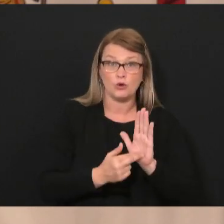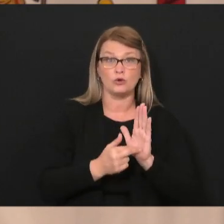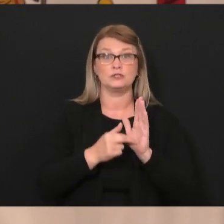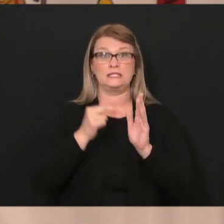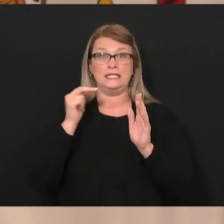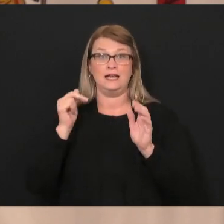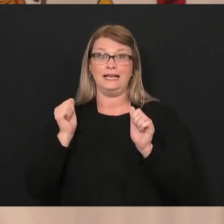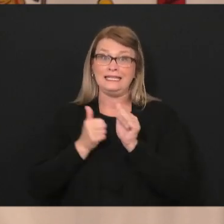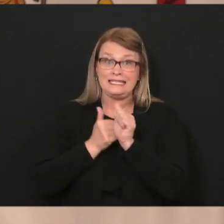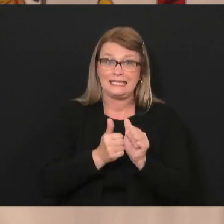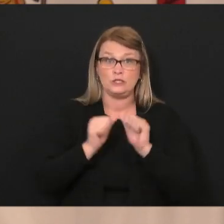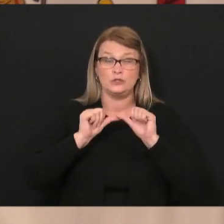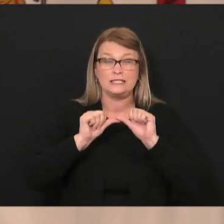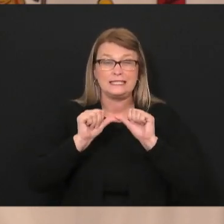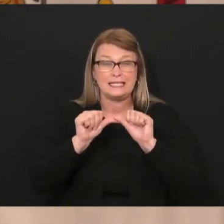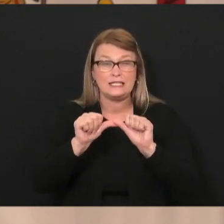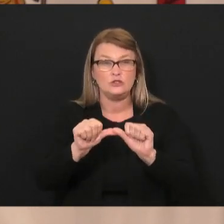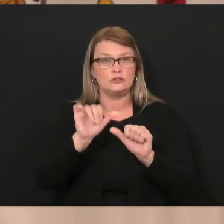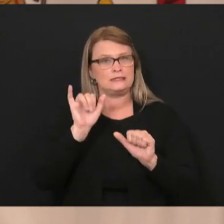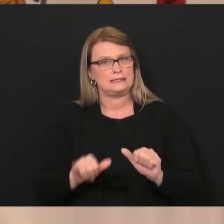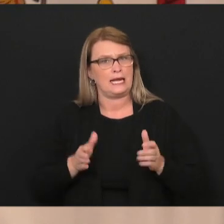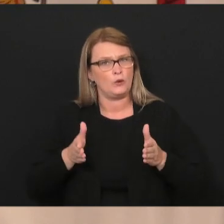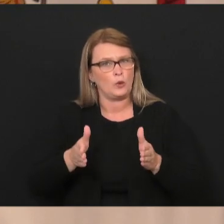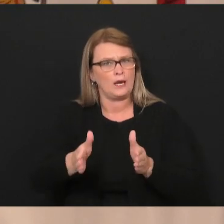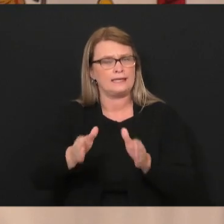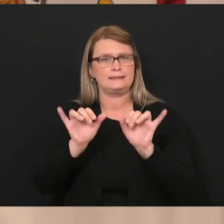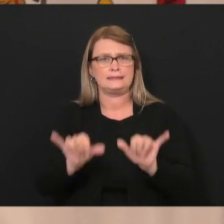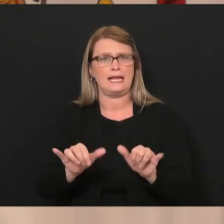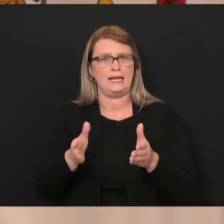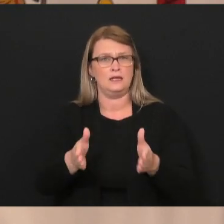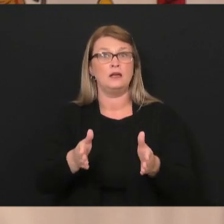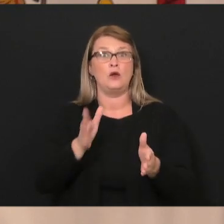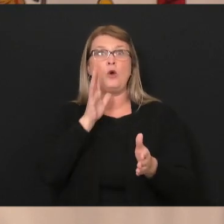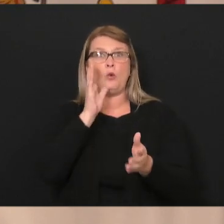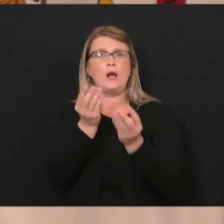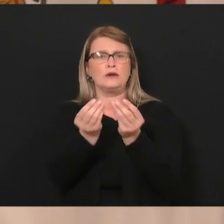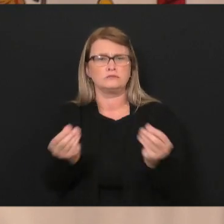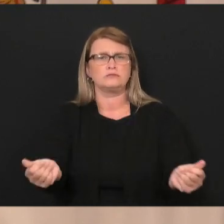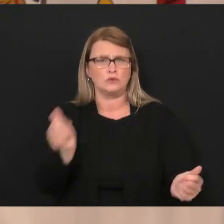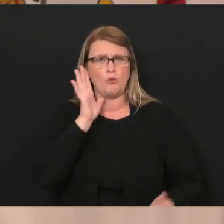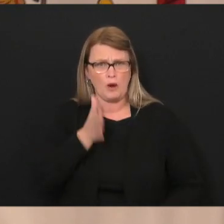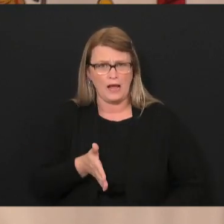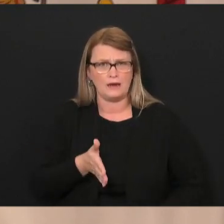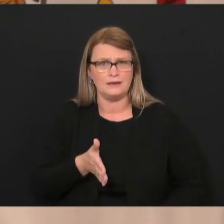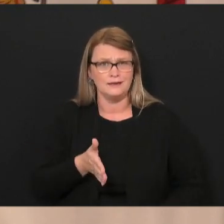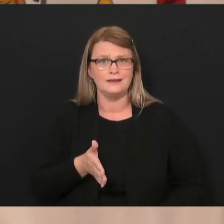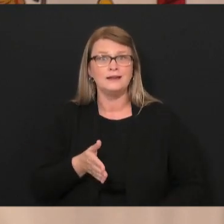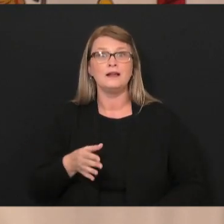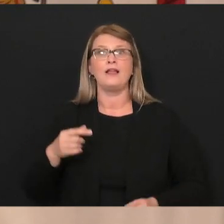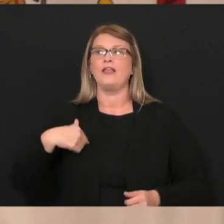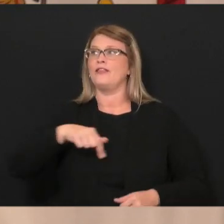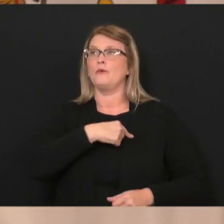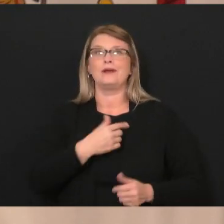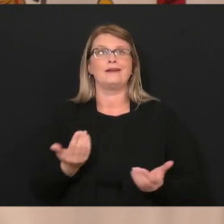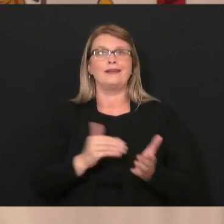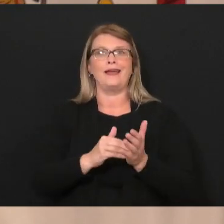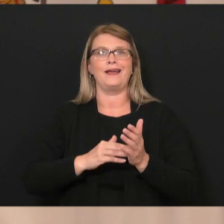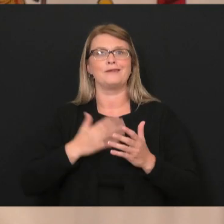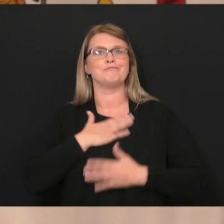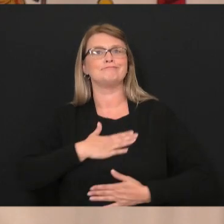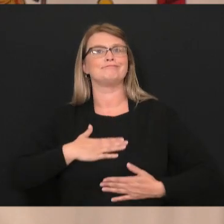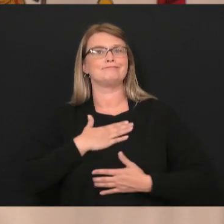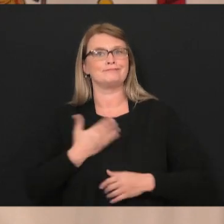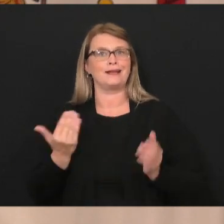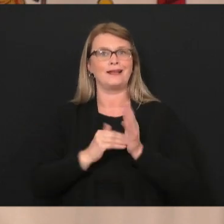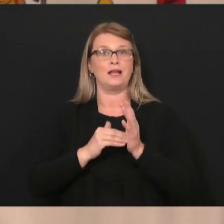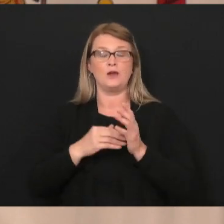what we're doing. Stay the course. This will pass. And then we'll all feel wonderful about it. We've